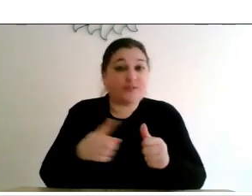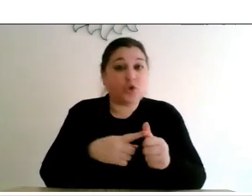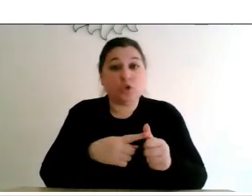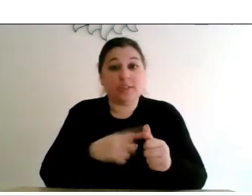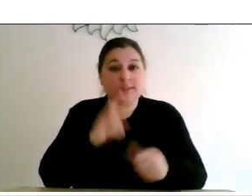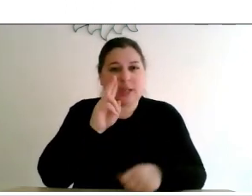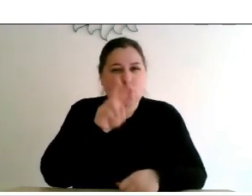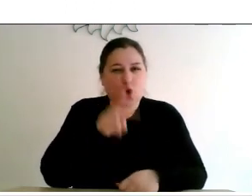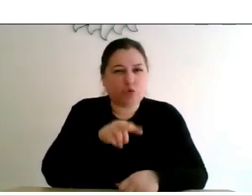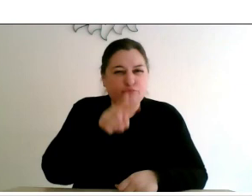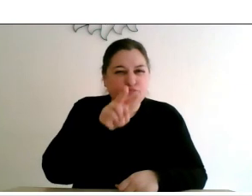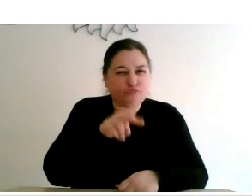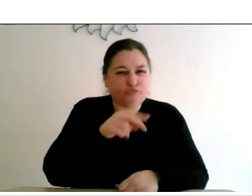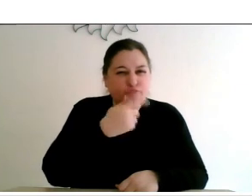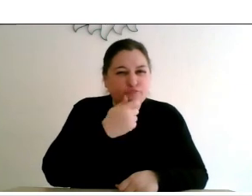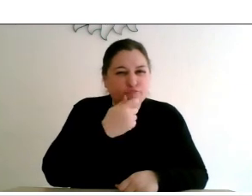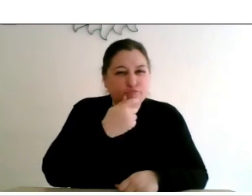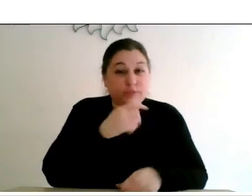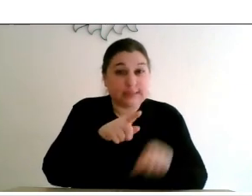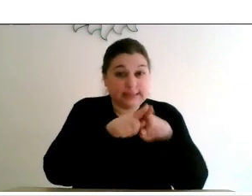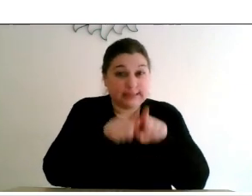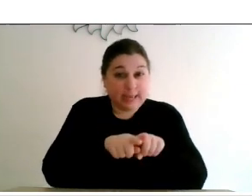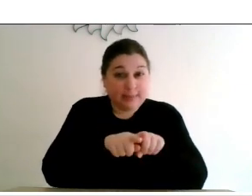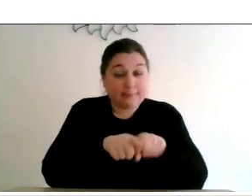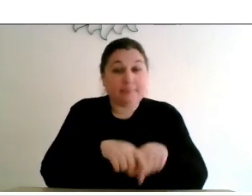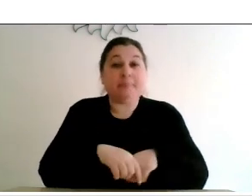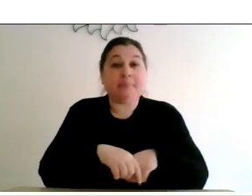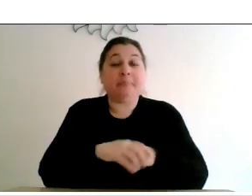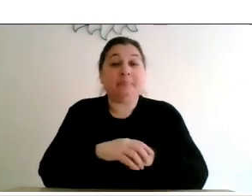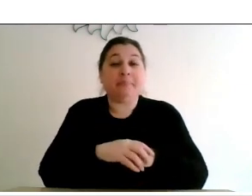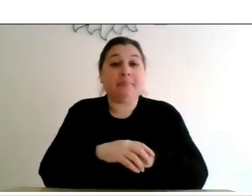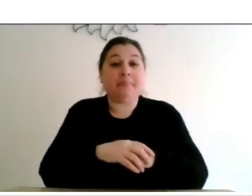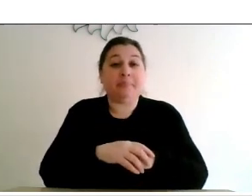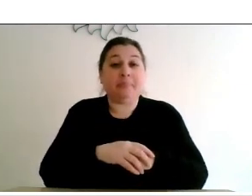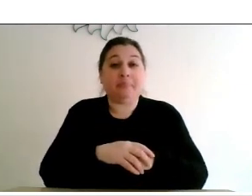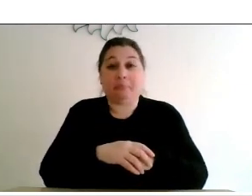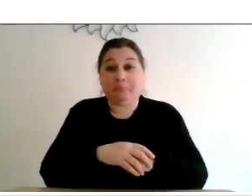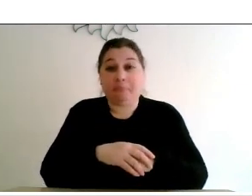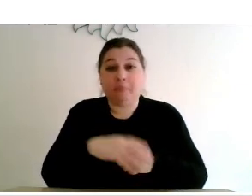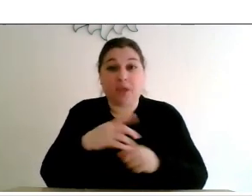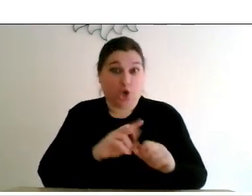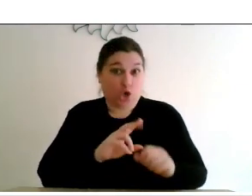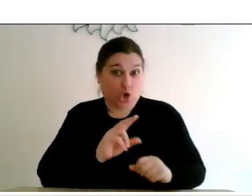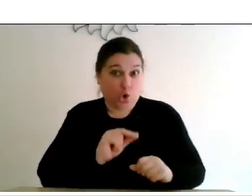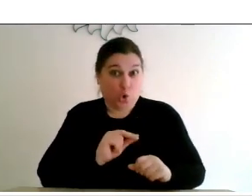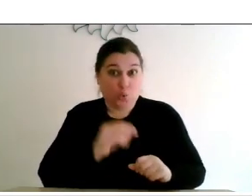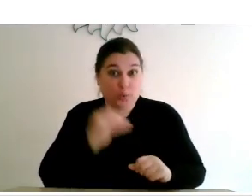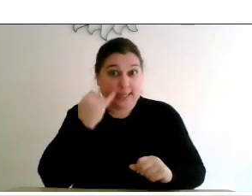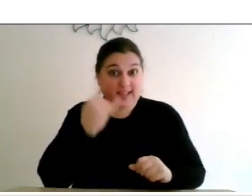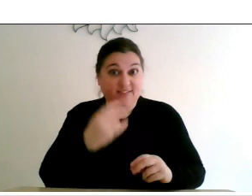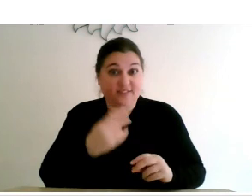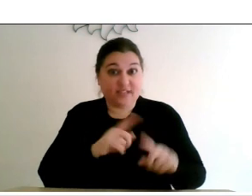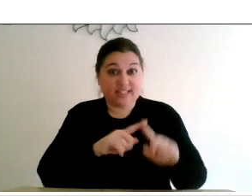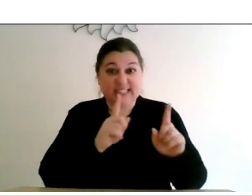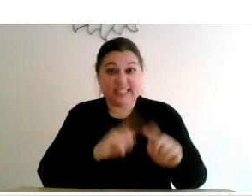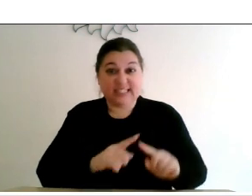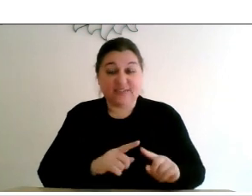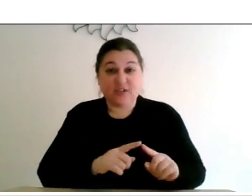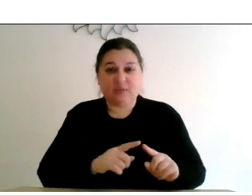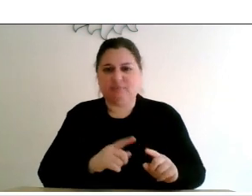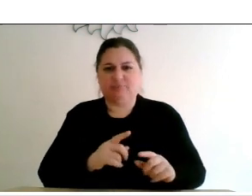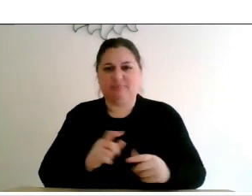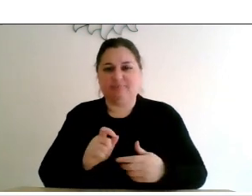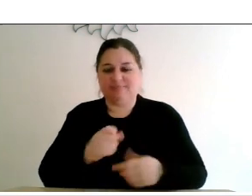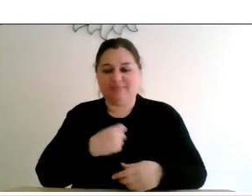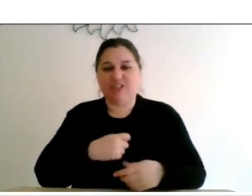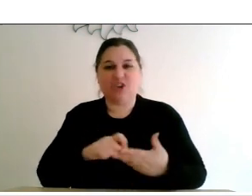slope? If it's no, then automatically, oh, my pen